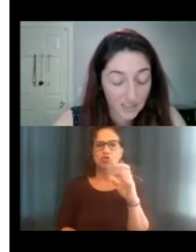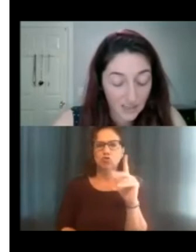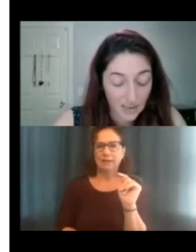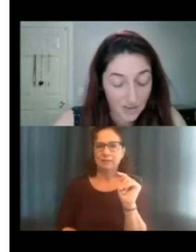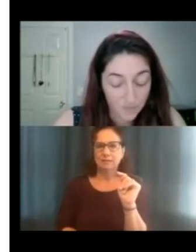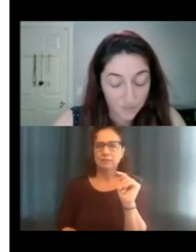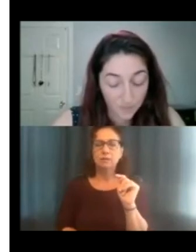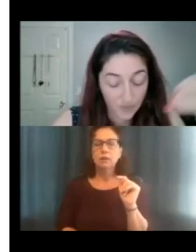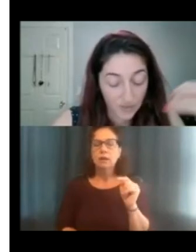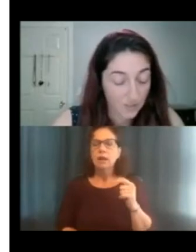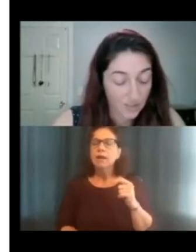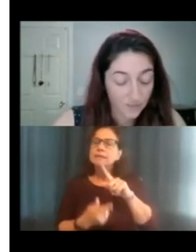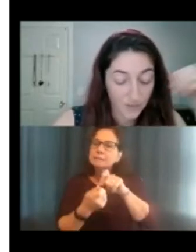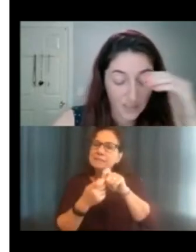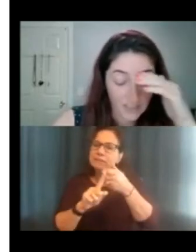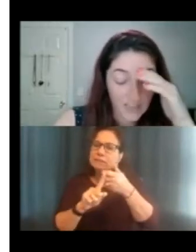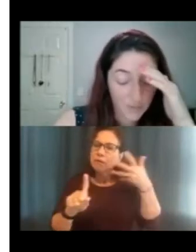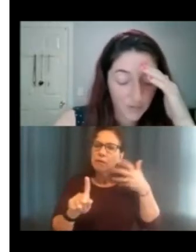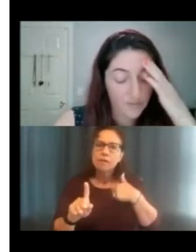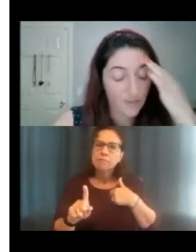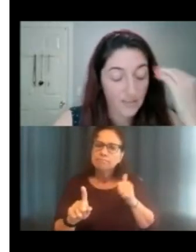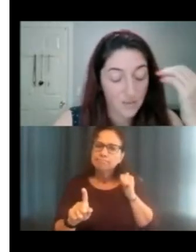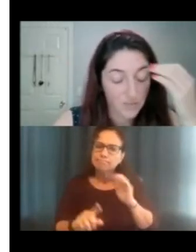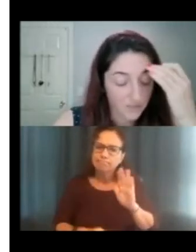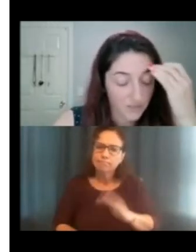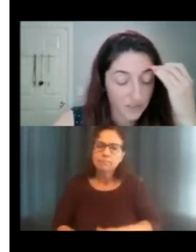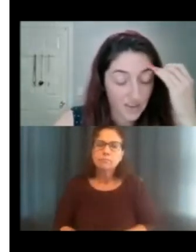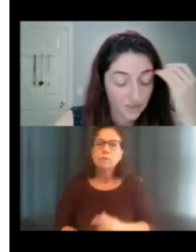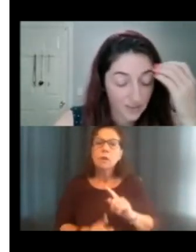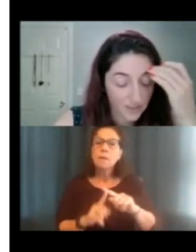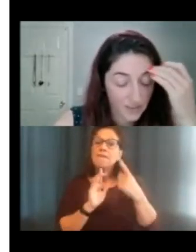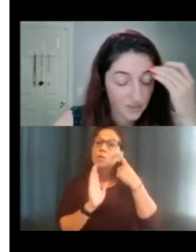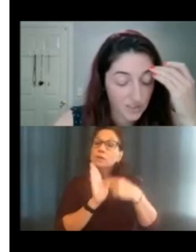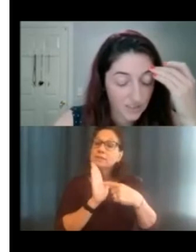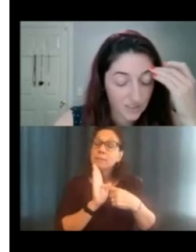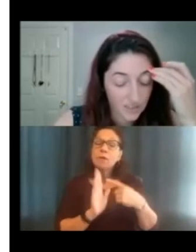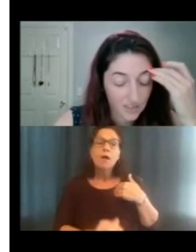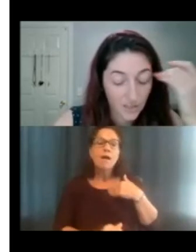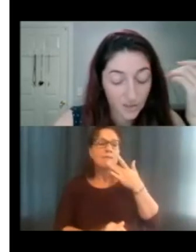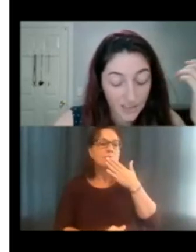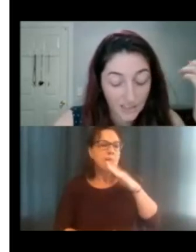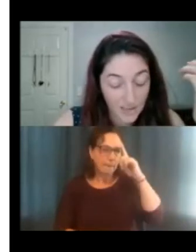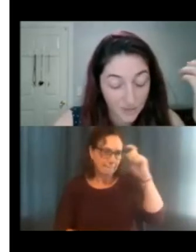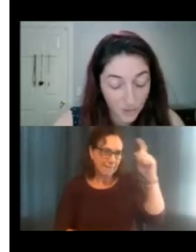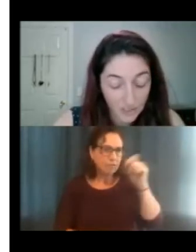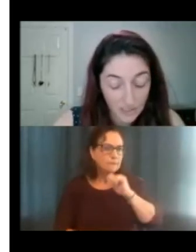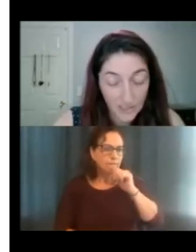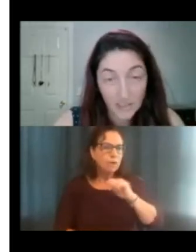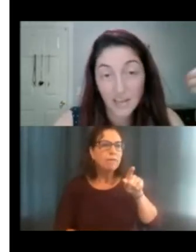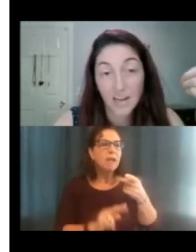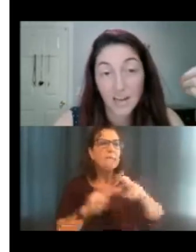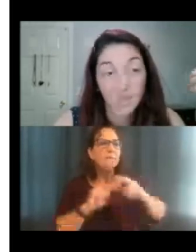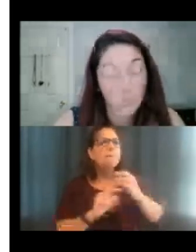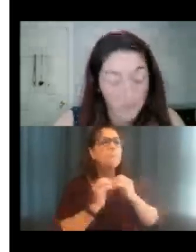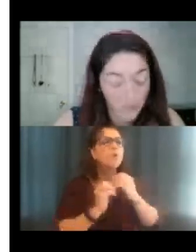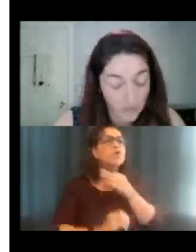but just for example, we found that nightmare sufferers have increased curiosity and reward